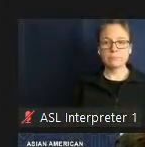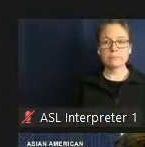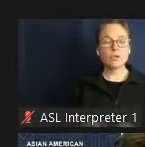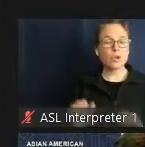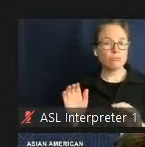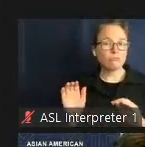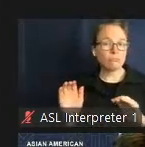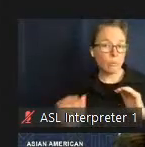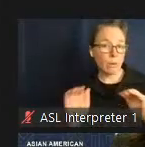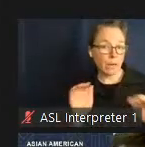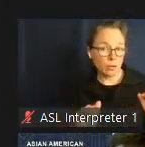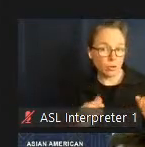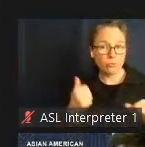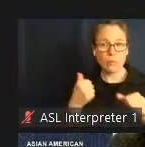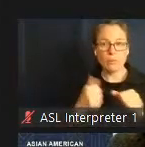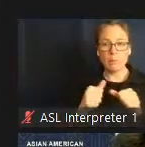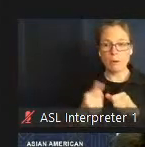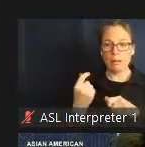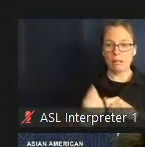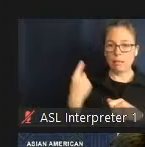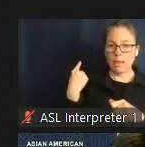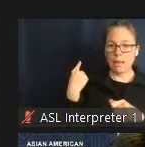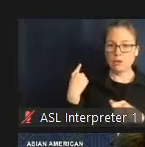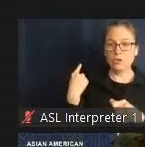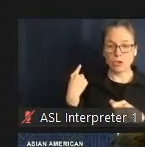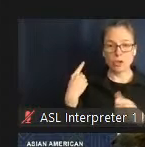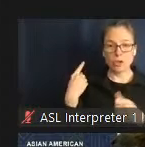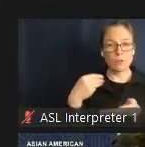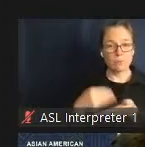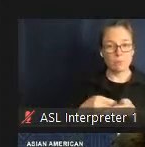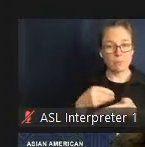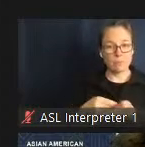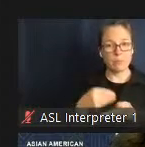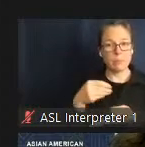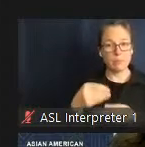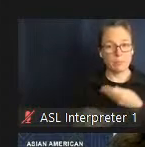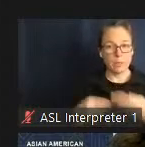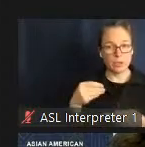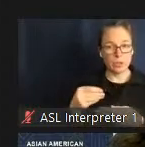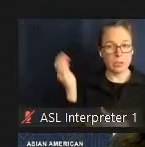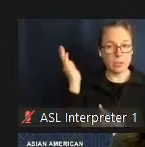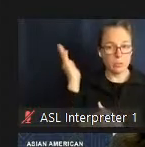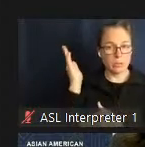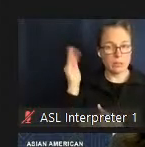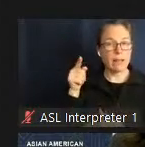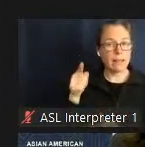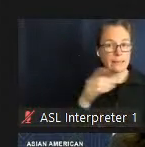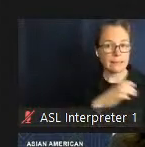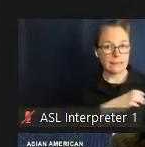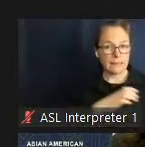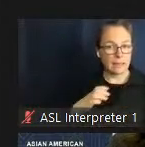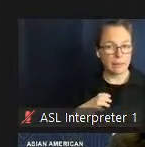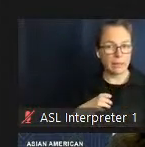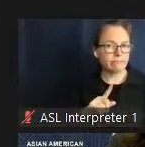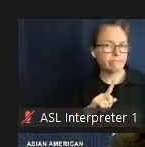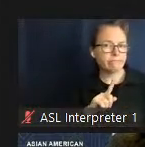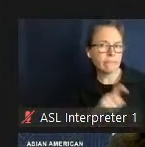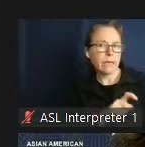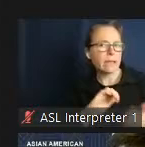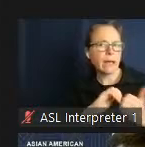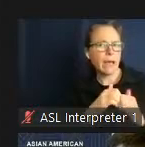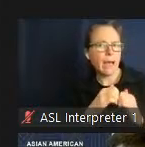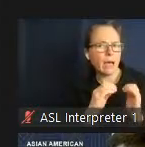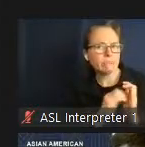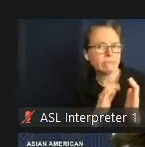last year in the budget presentations, it was actually the budget committee that asked, so how do we embed equity into our